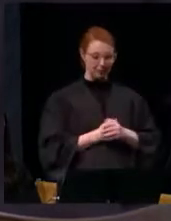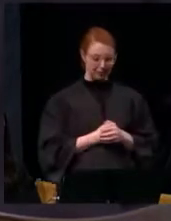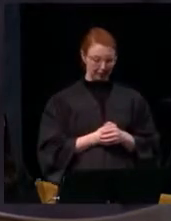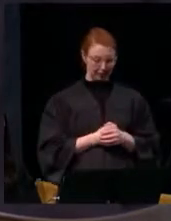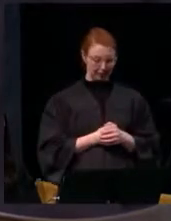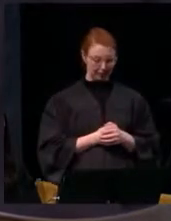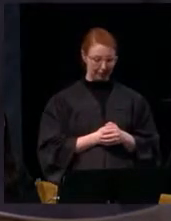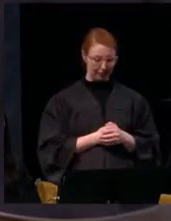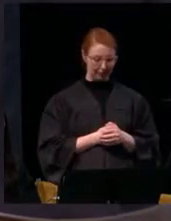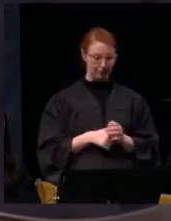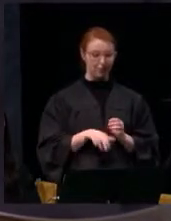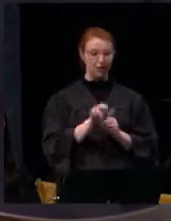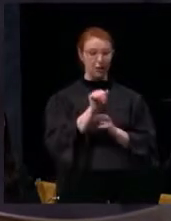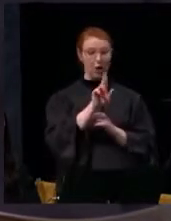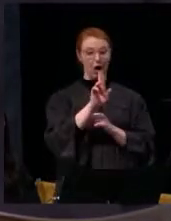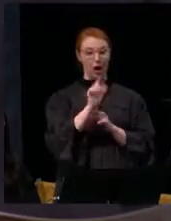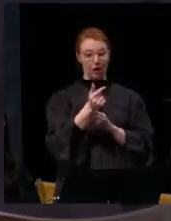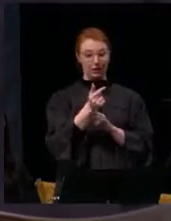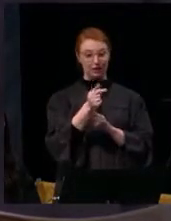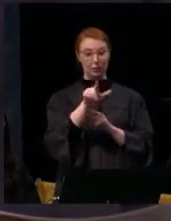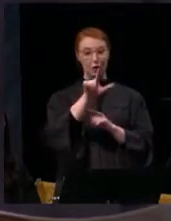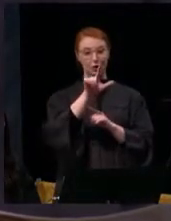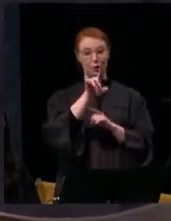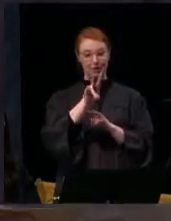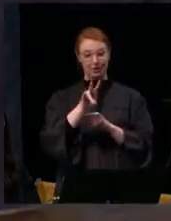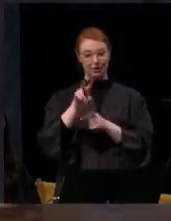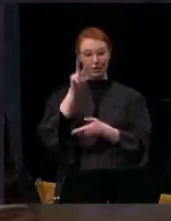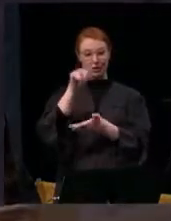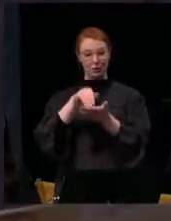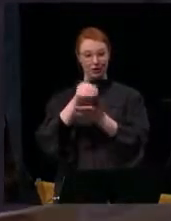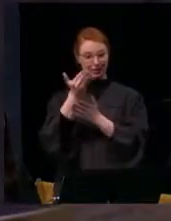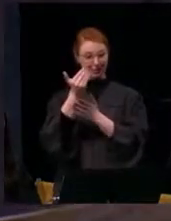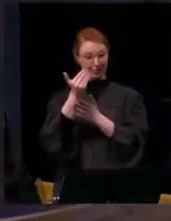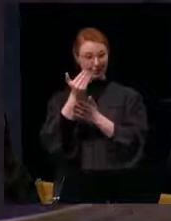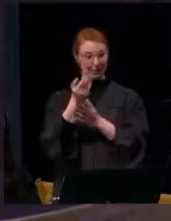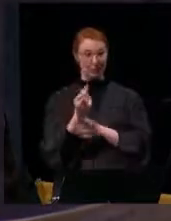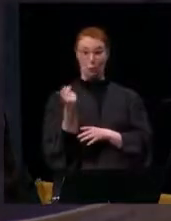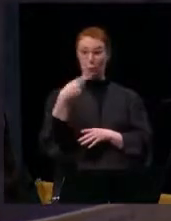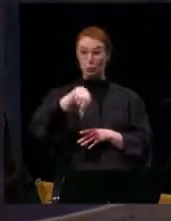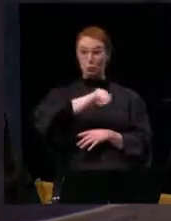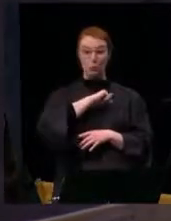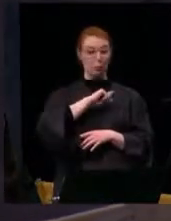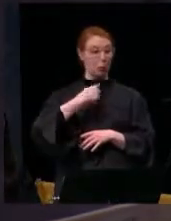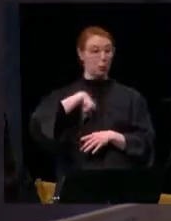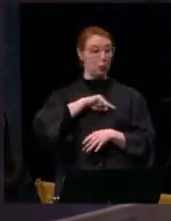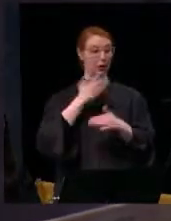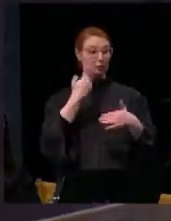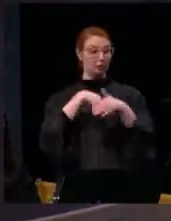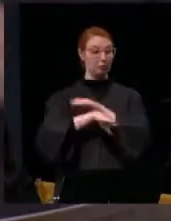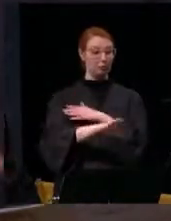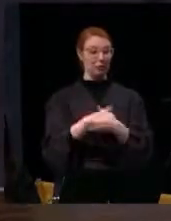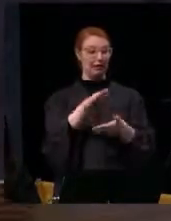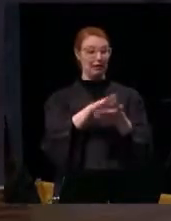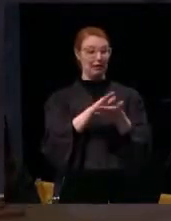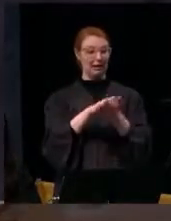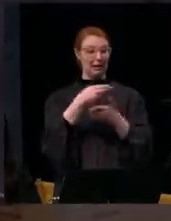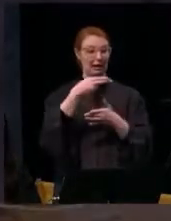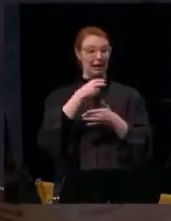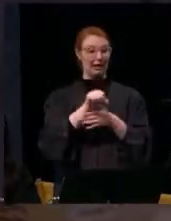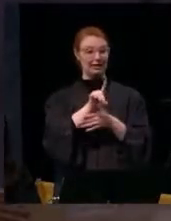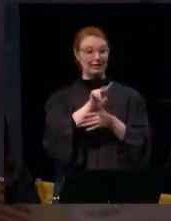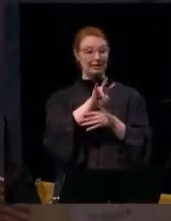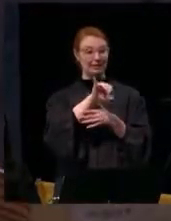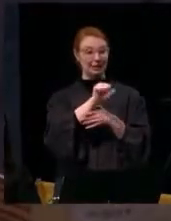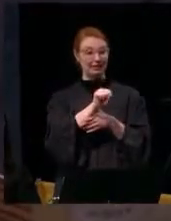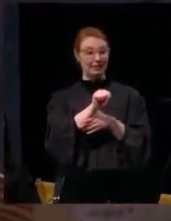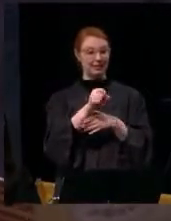On August 27th, 2015, we walked through the doors of Judge Ronald N. Davies High School, not quite sure what the next 4 years would have in